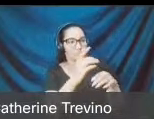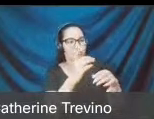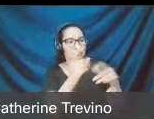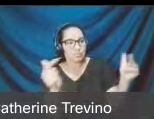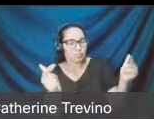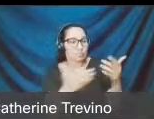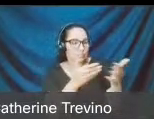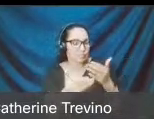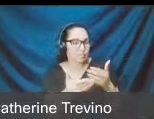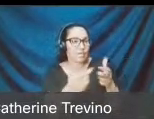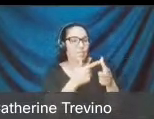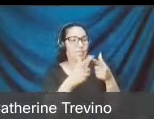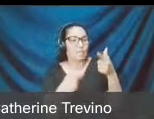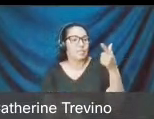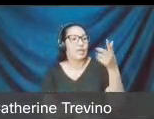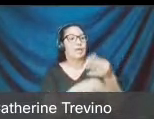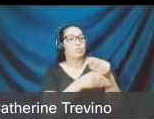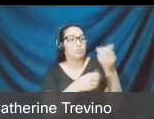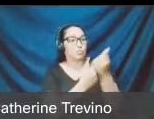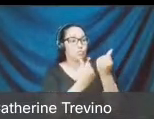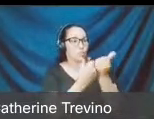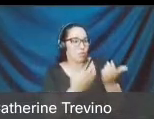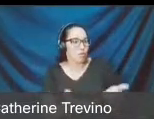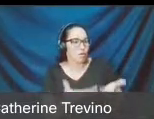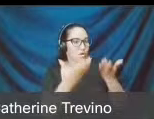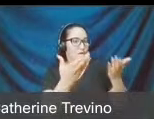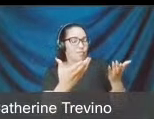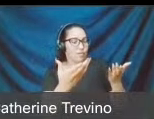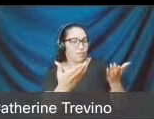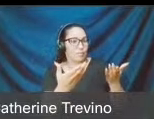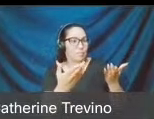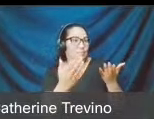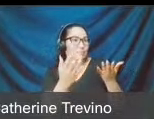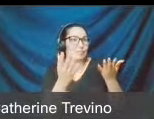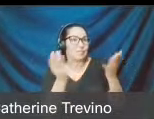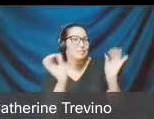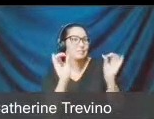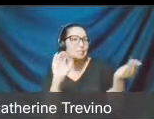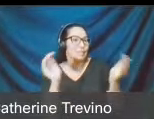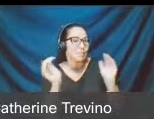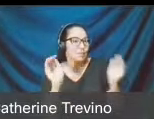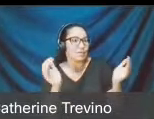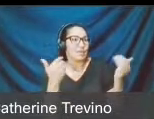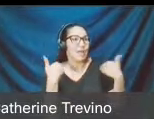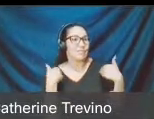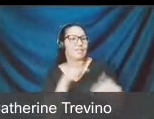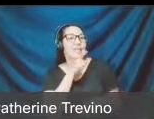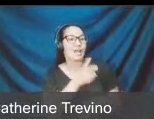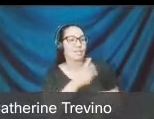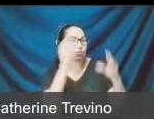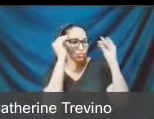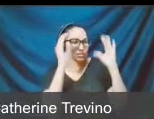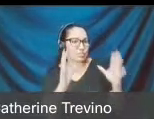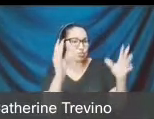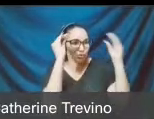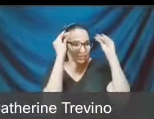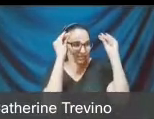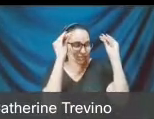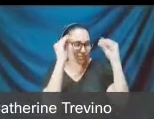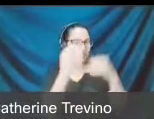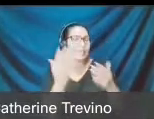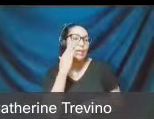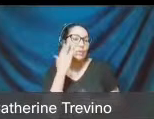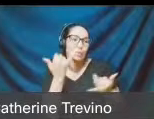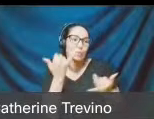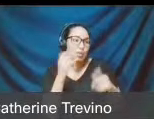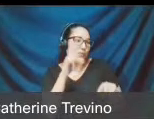offer. But it's nothing like having an actual teacher teaching the program. And I know right now we can't